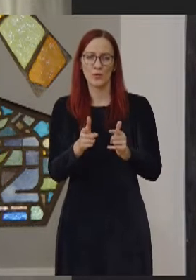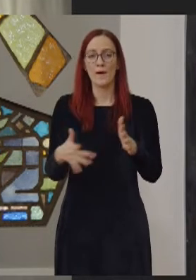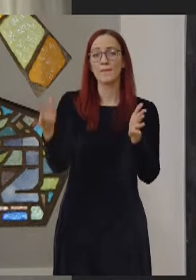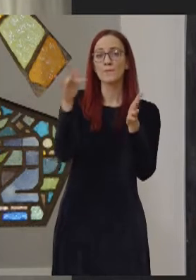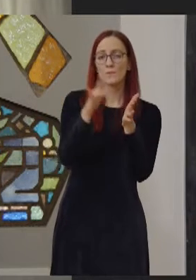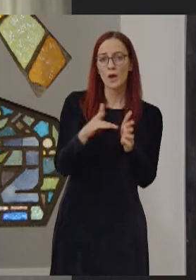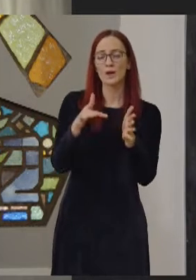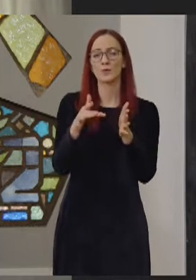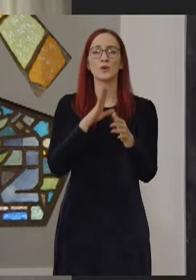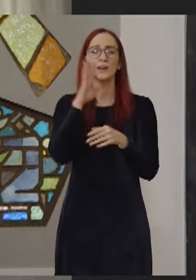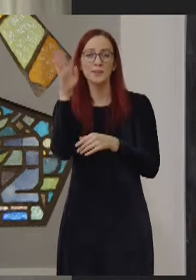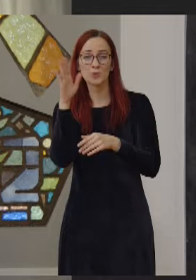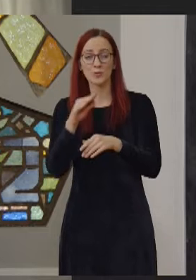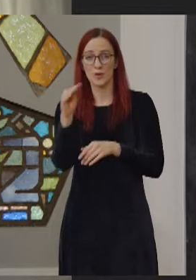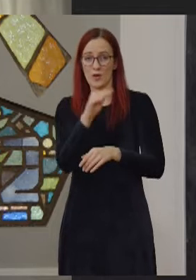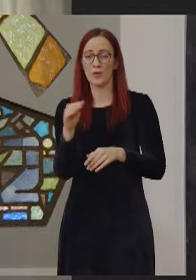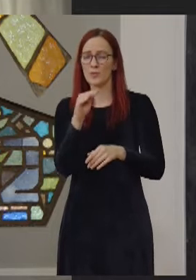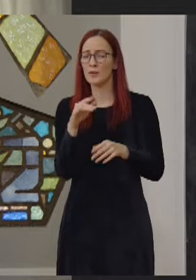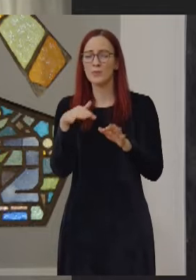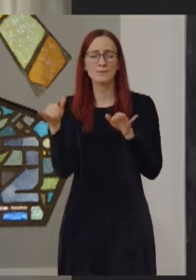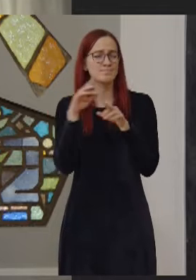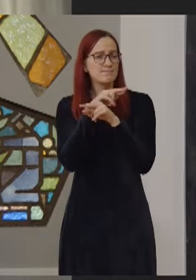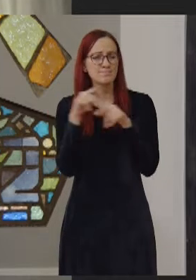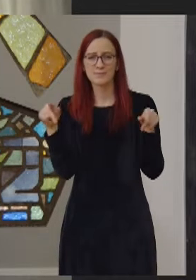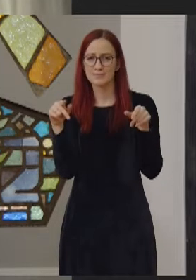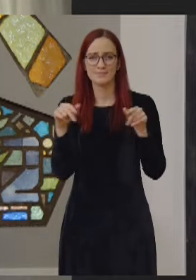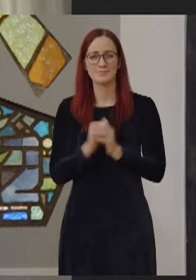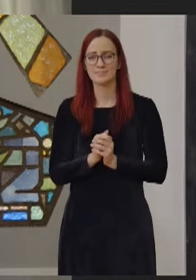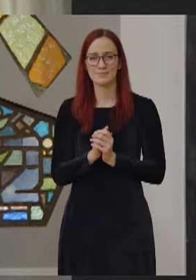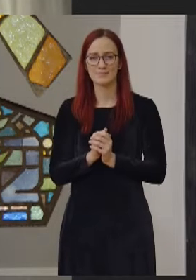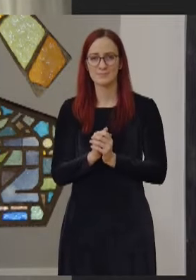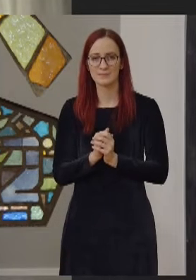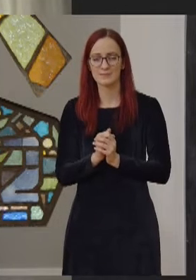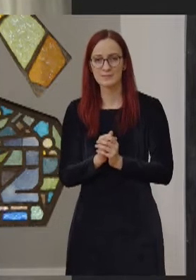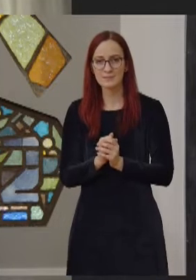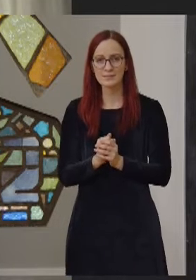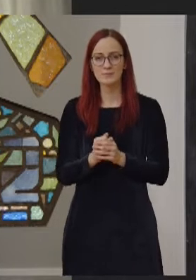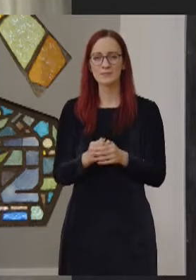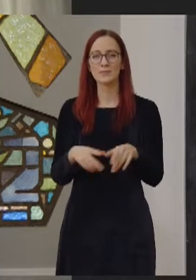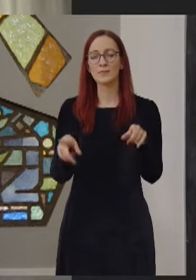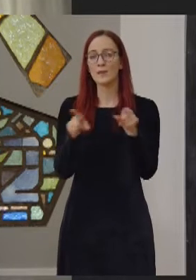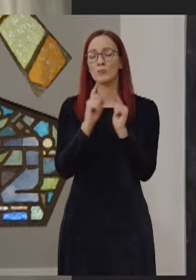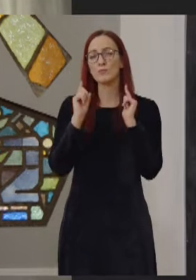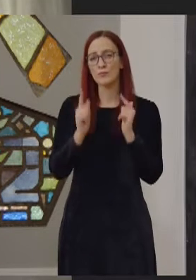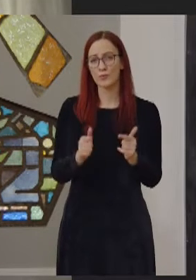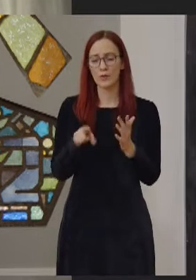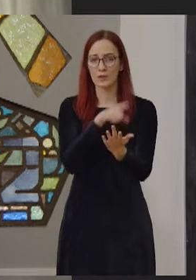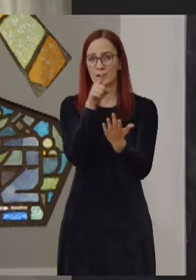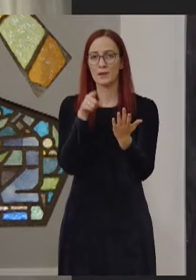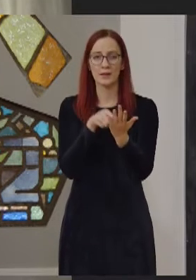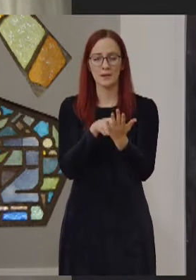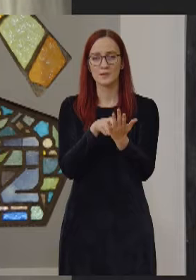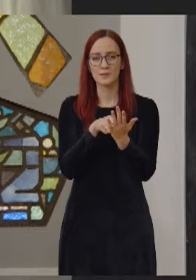Istanbul Convention are prevailing in Central and Eastern Europe. They are very